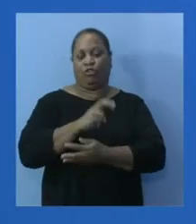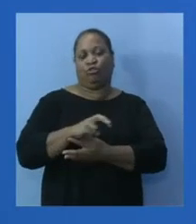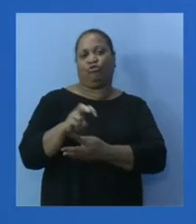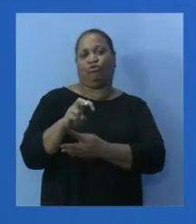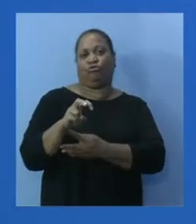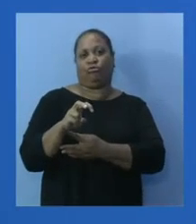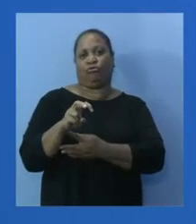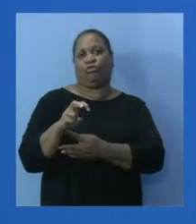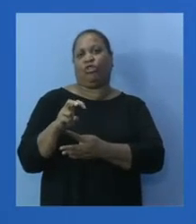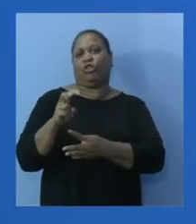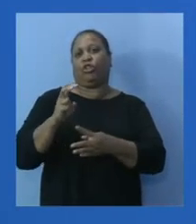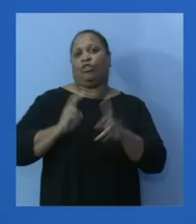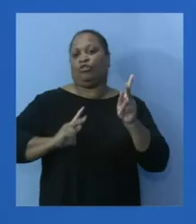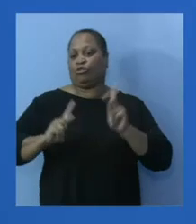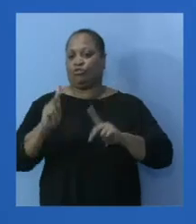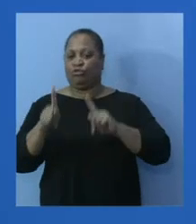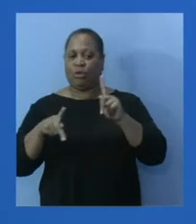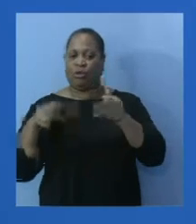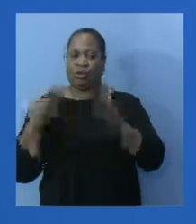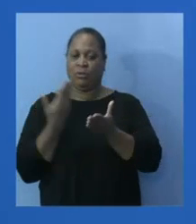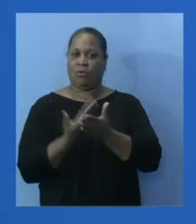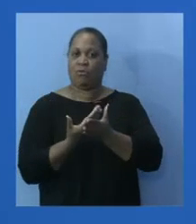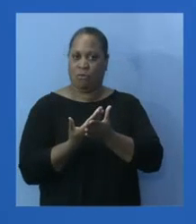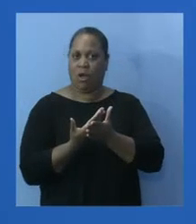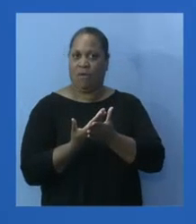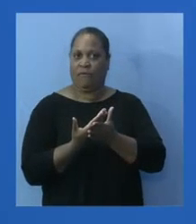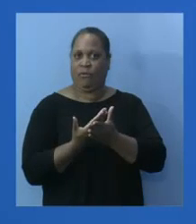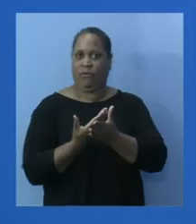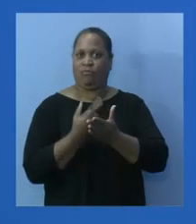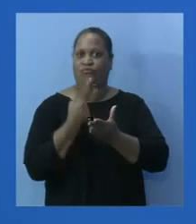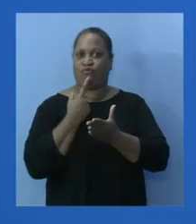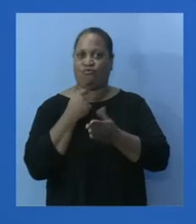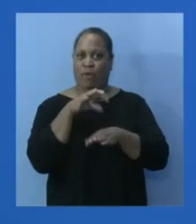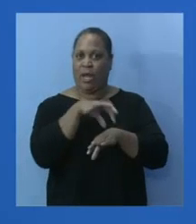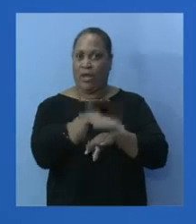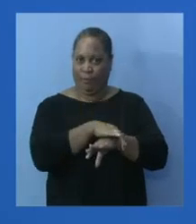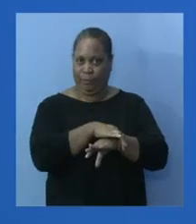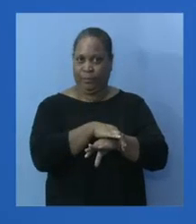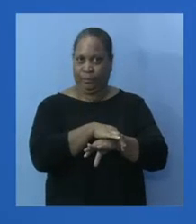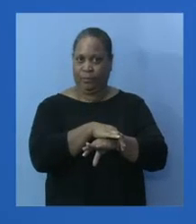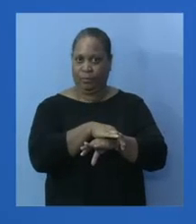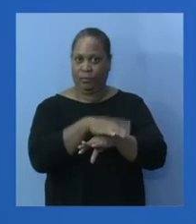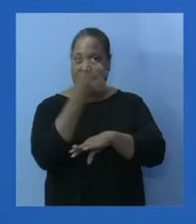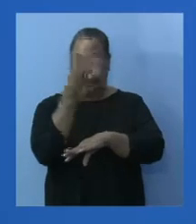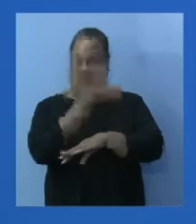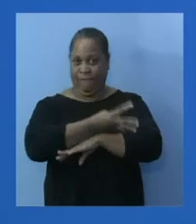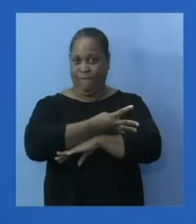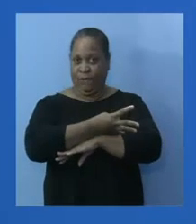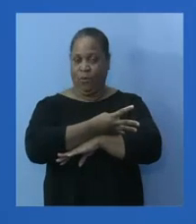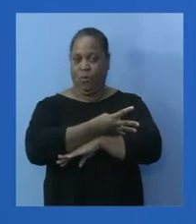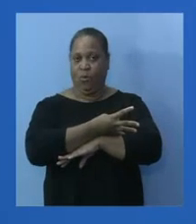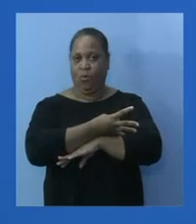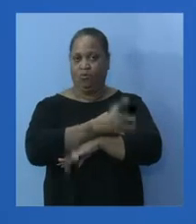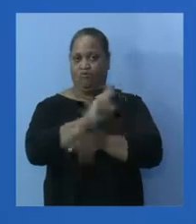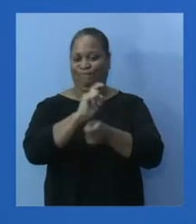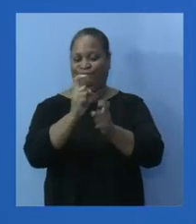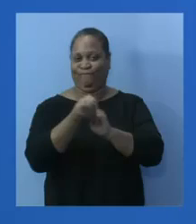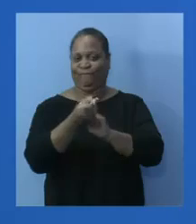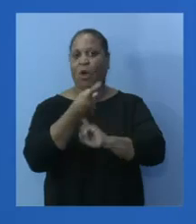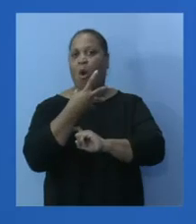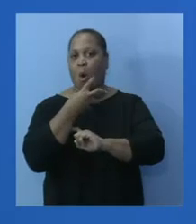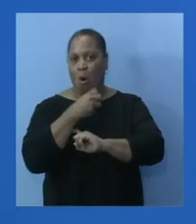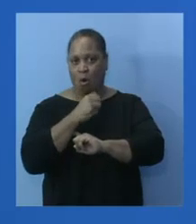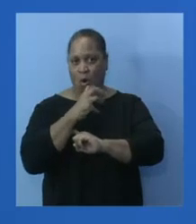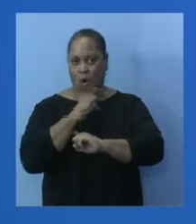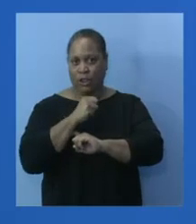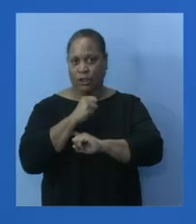travelers arriving, on arrival will receive a red one. On day 4, the red one will be changed to